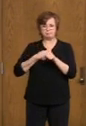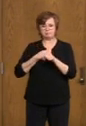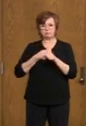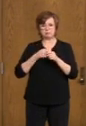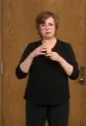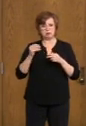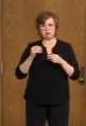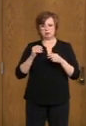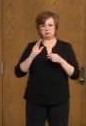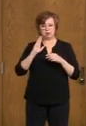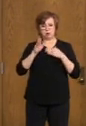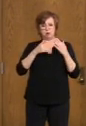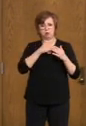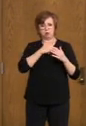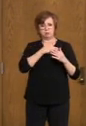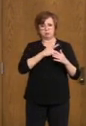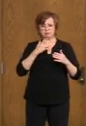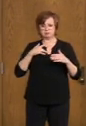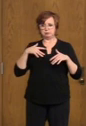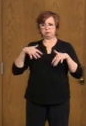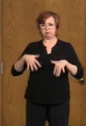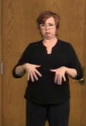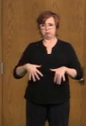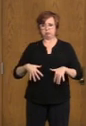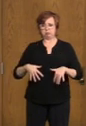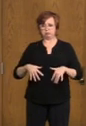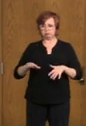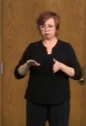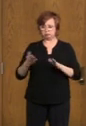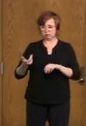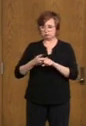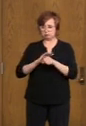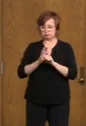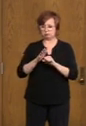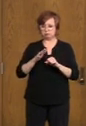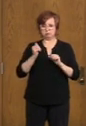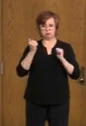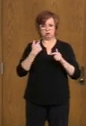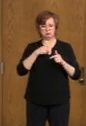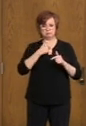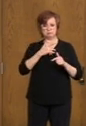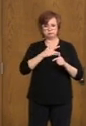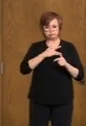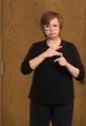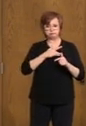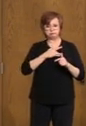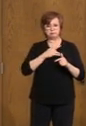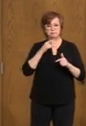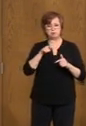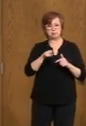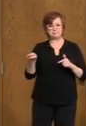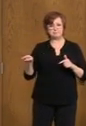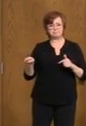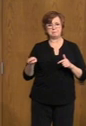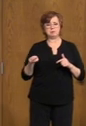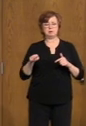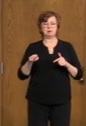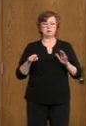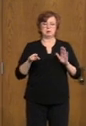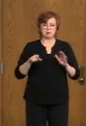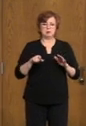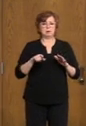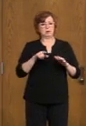province. But we have fared fairly well with respect to and relative to other provinces, and we're below the national